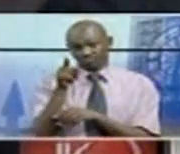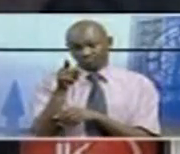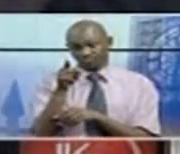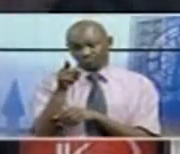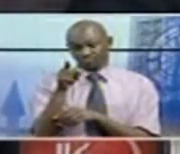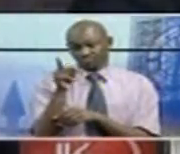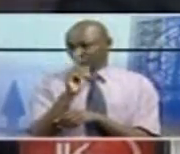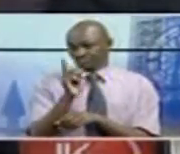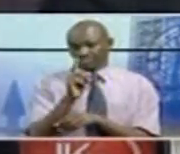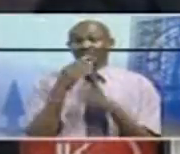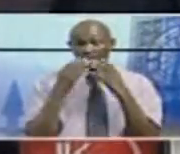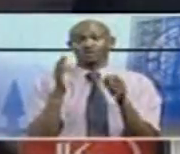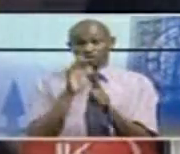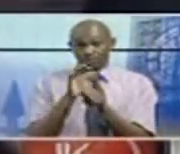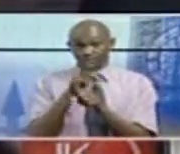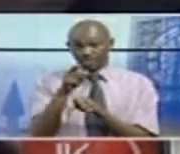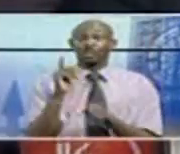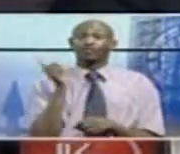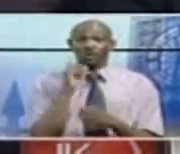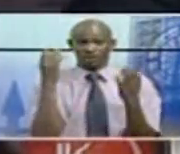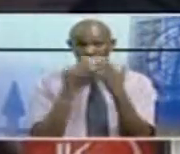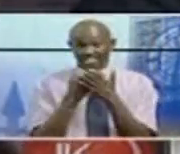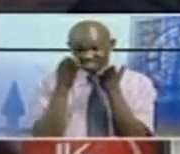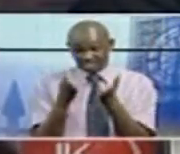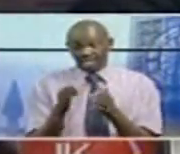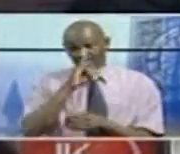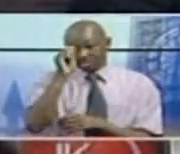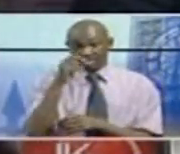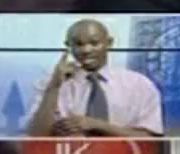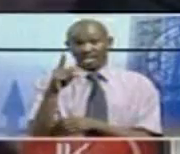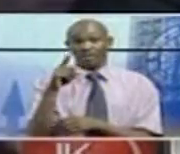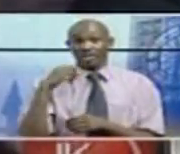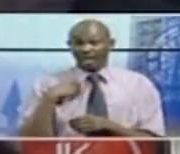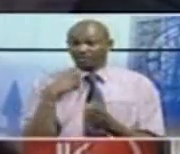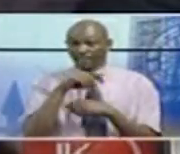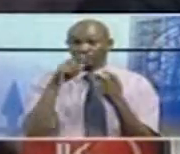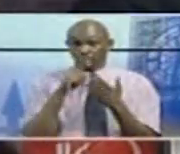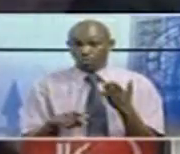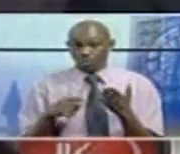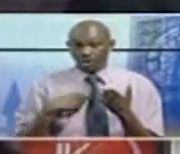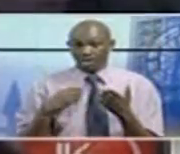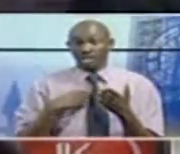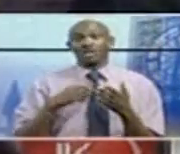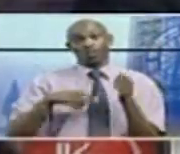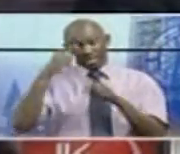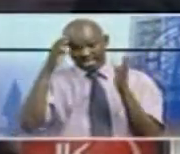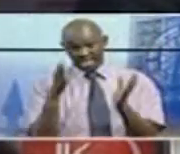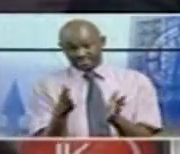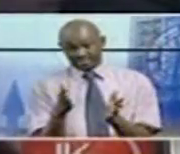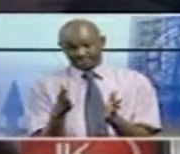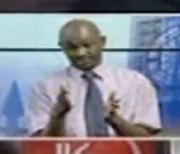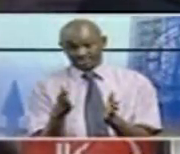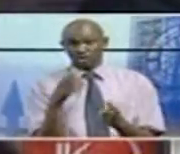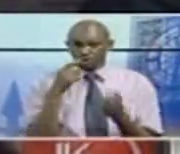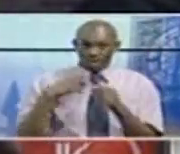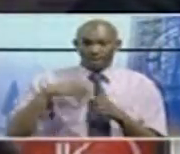road. Thanks so much for joining us. Tomorrow night, right here on JKL, it's all about Mashujaa. That's right,